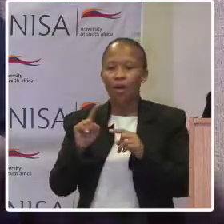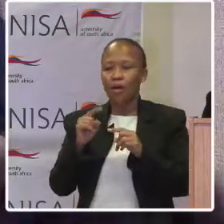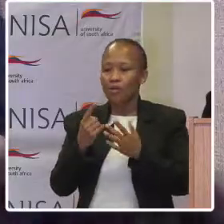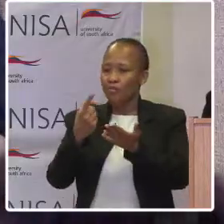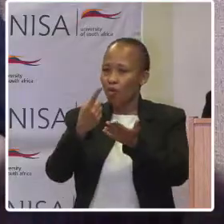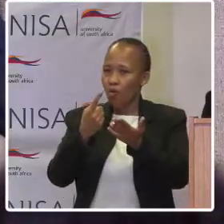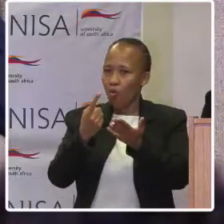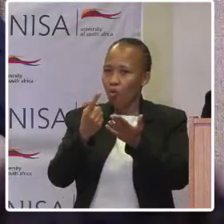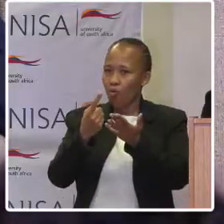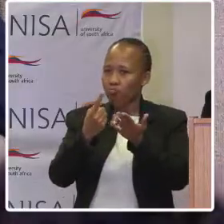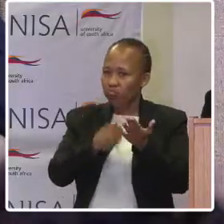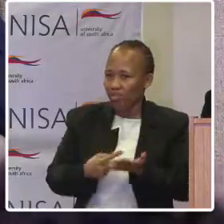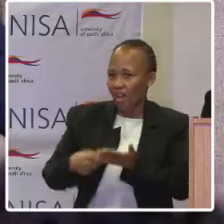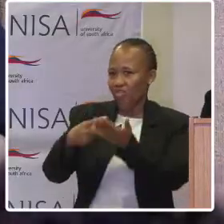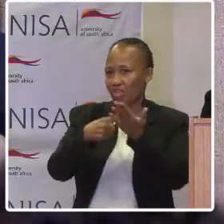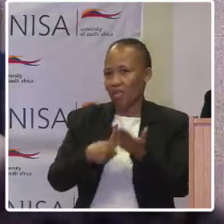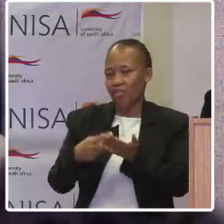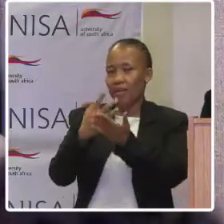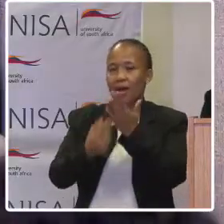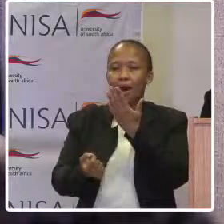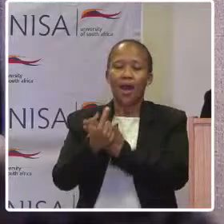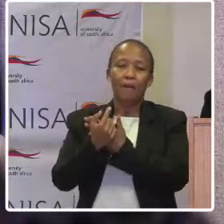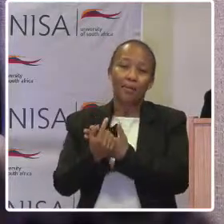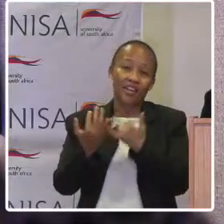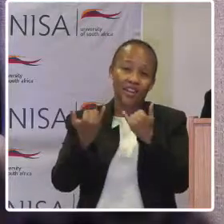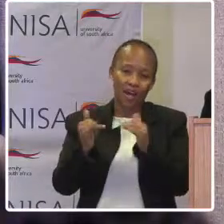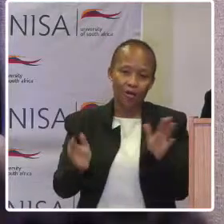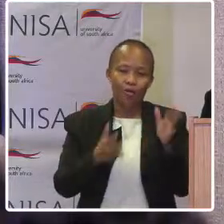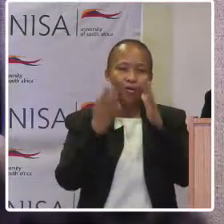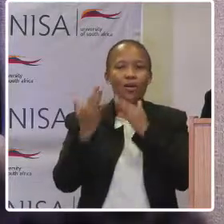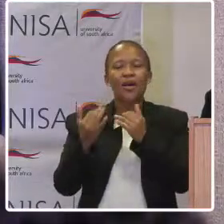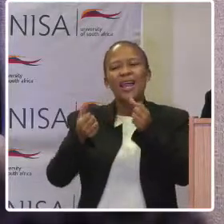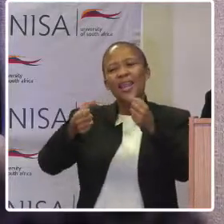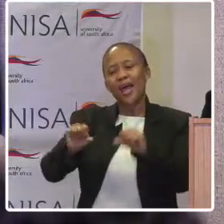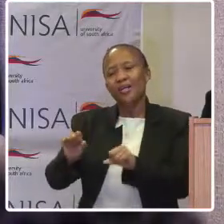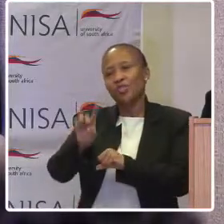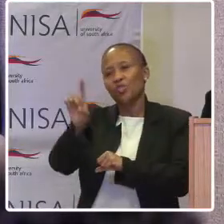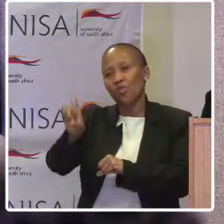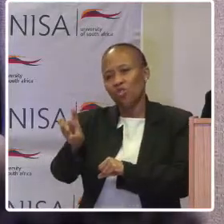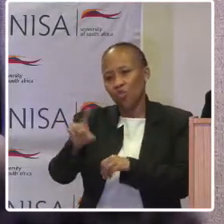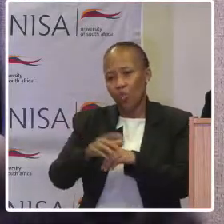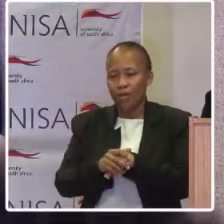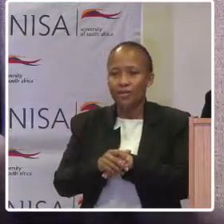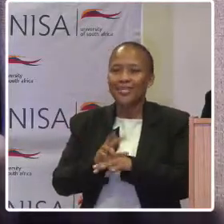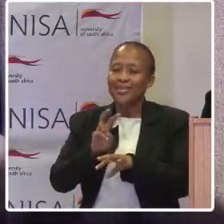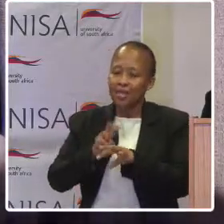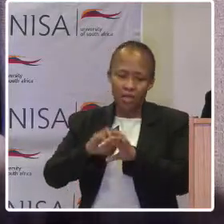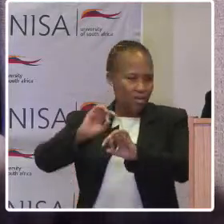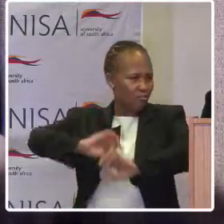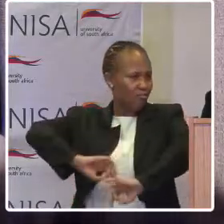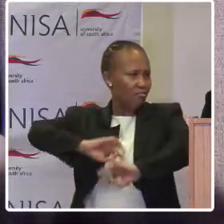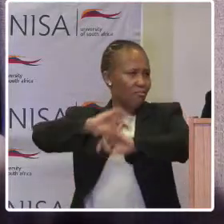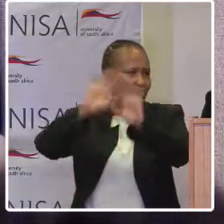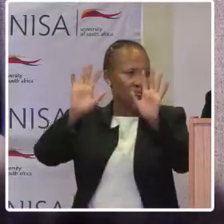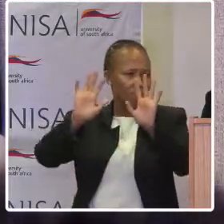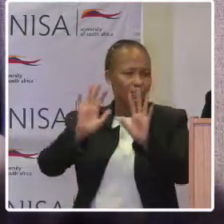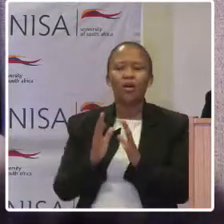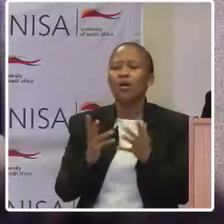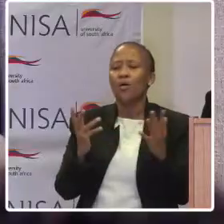now. And then the final question was the clarification on SATAM and then the airspace.